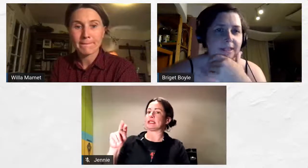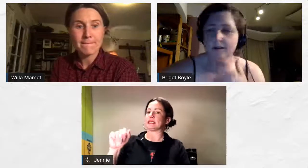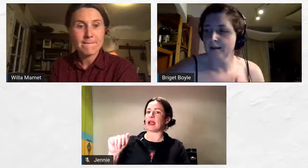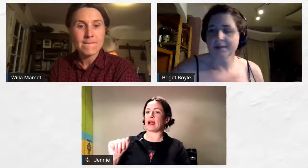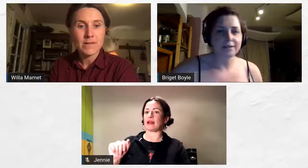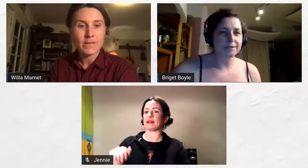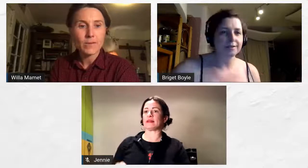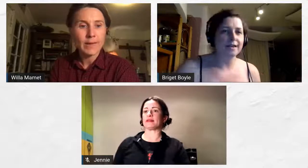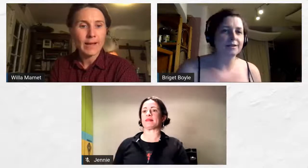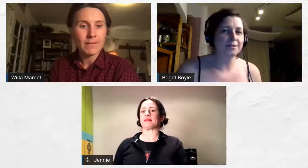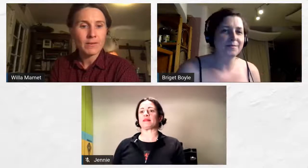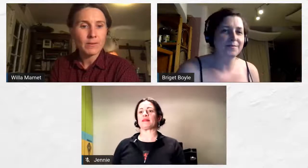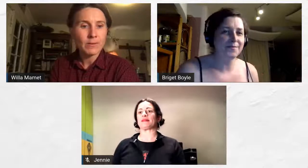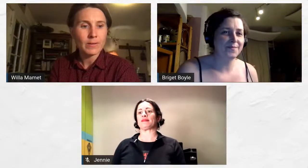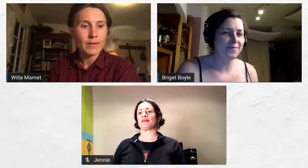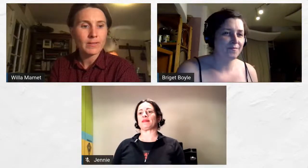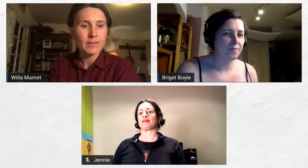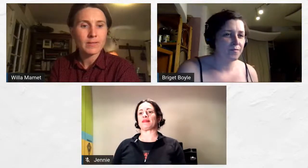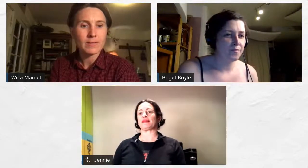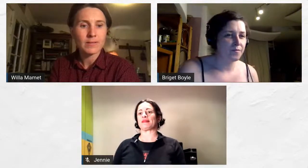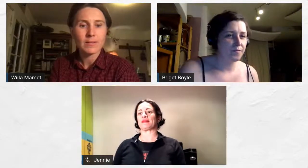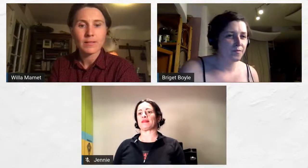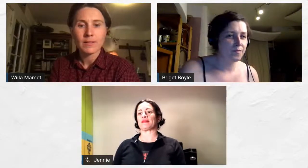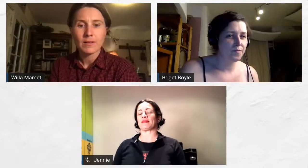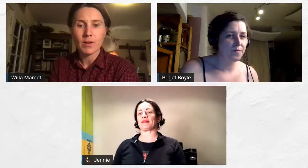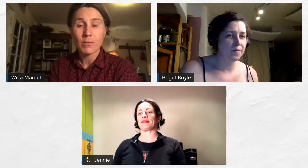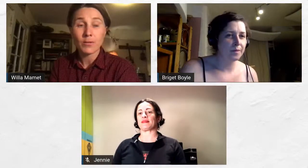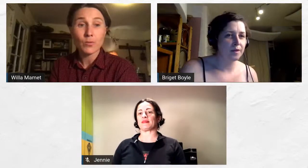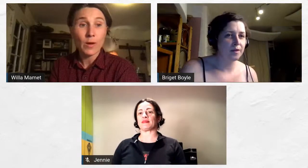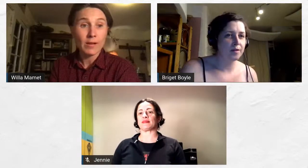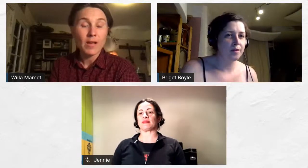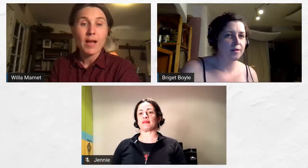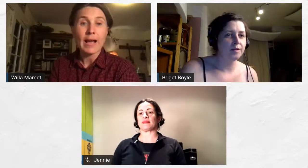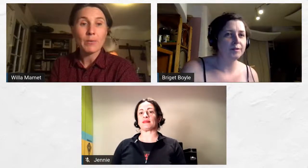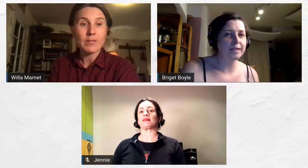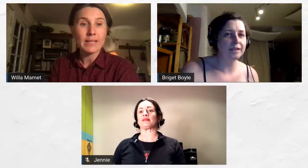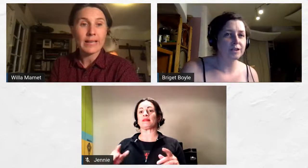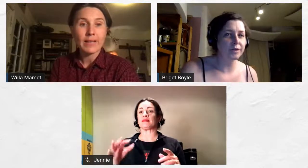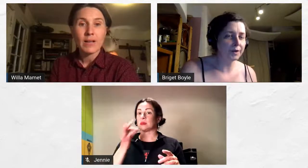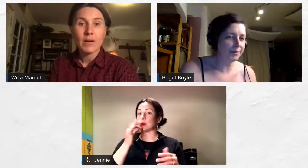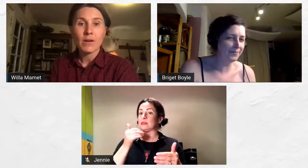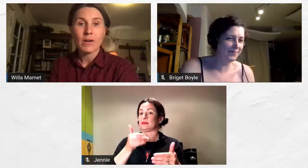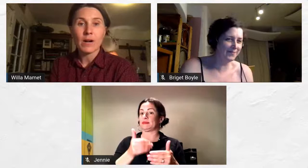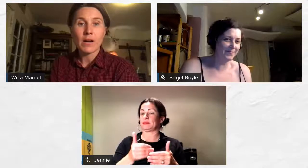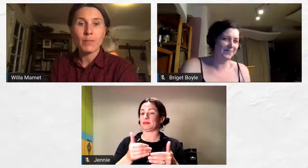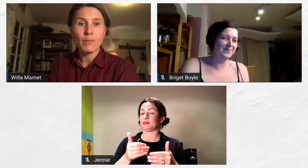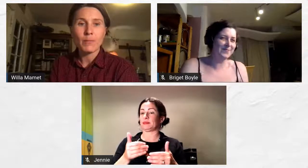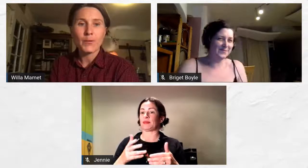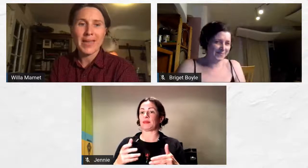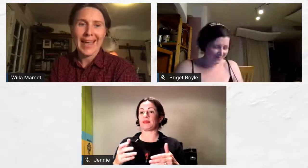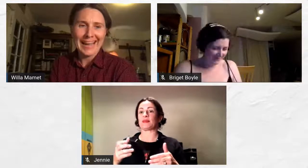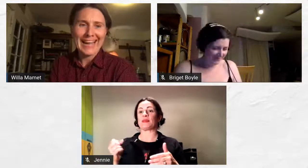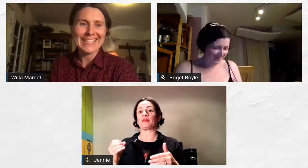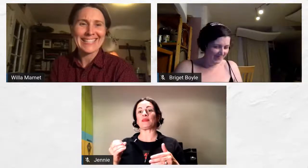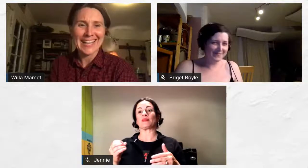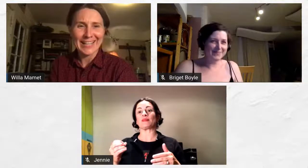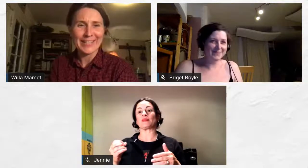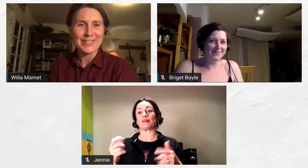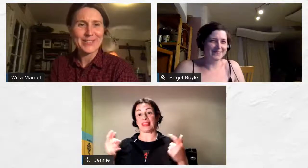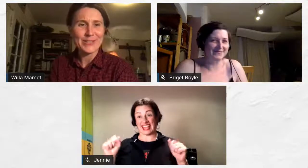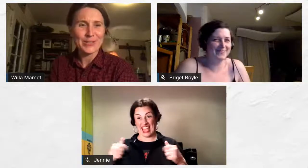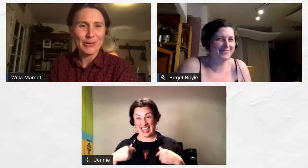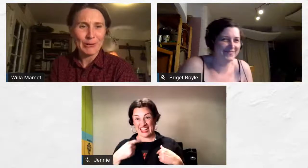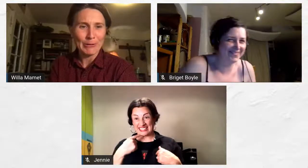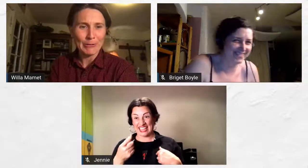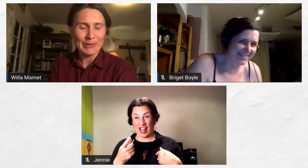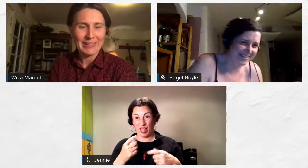I haven't seen her. Do we have you with us? Almost. Well, I will Tell a say, joke. Can I tell